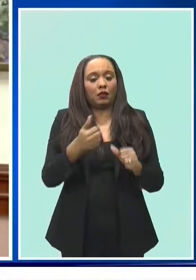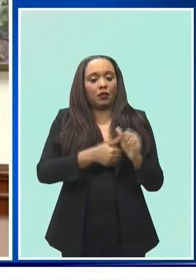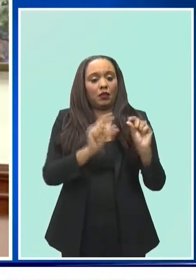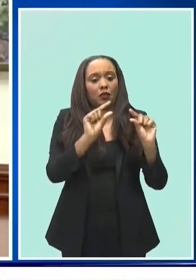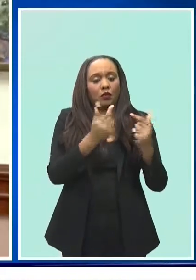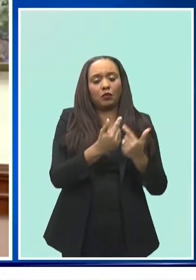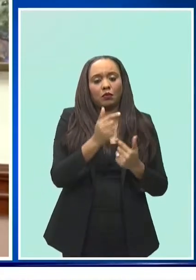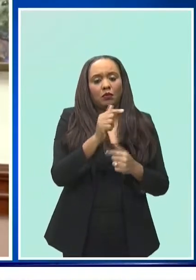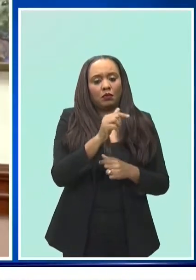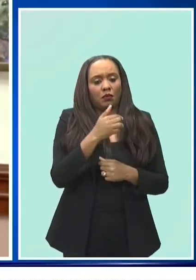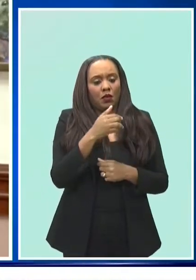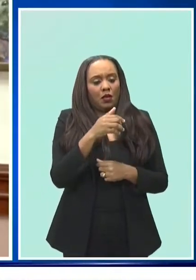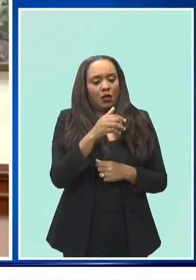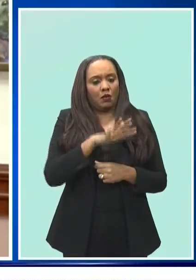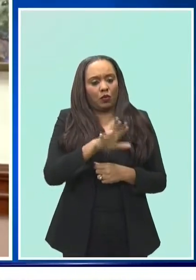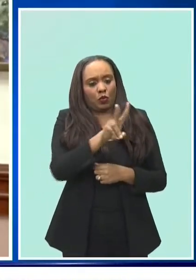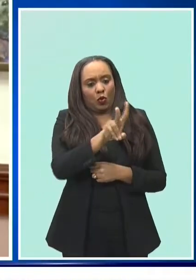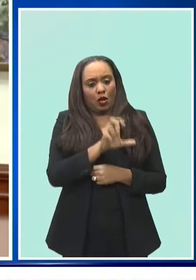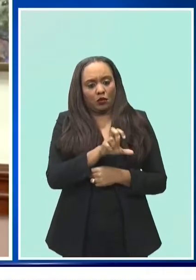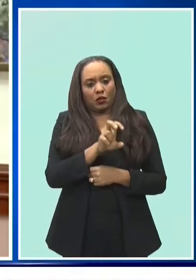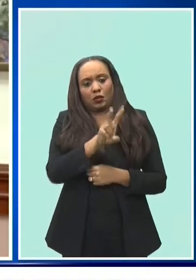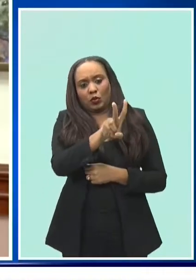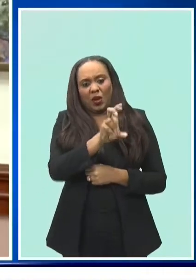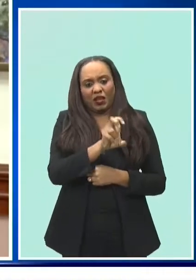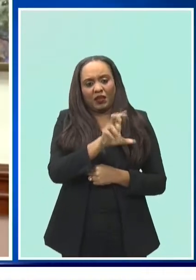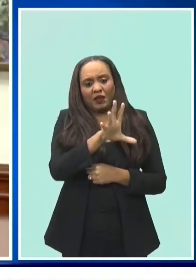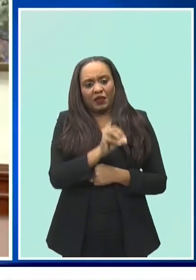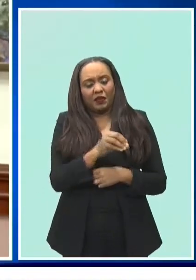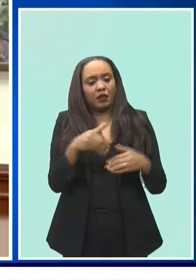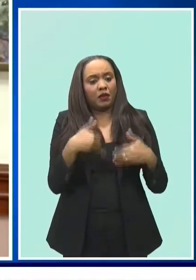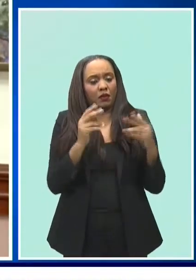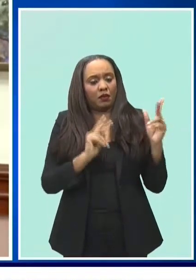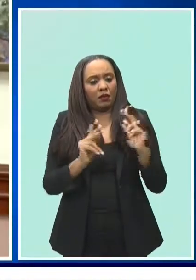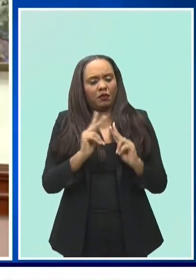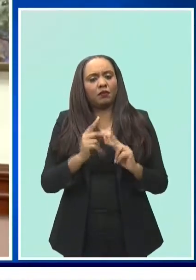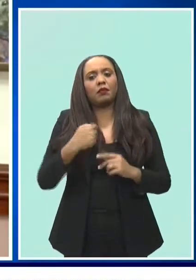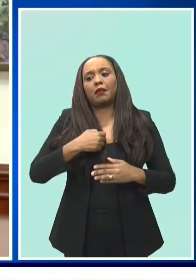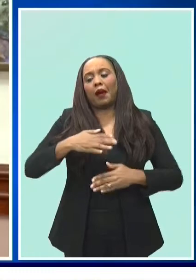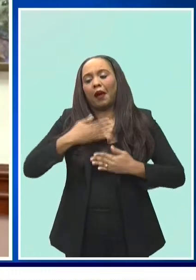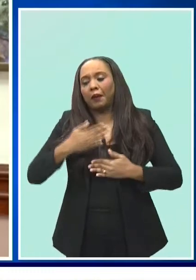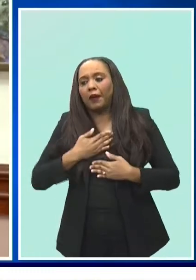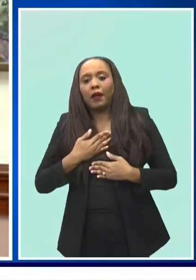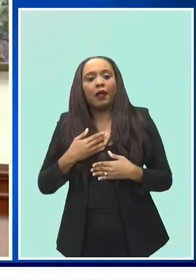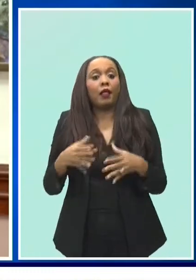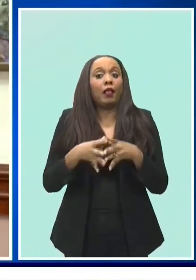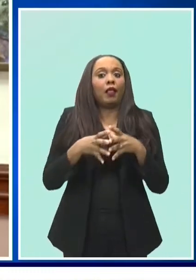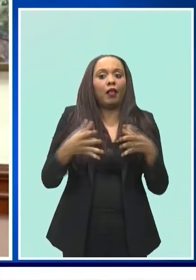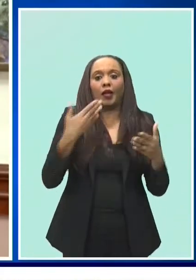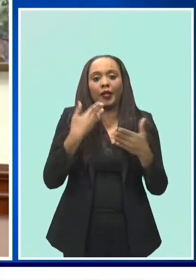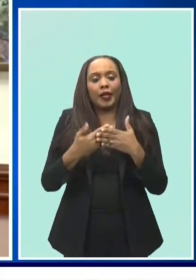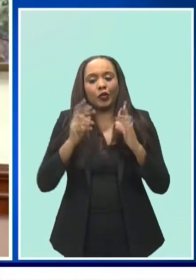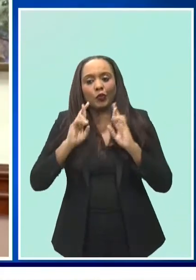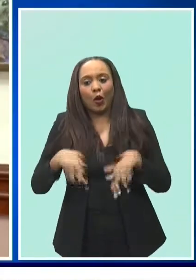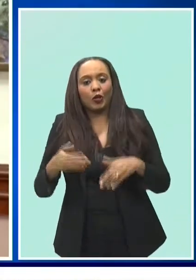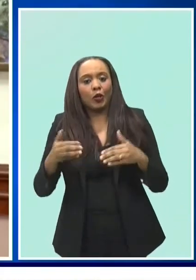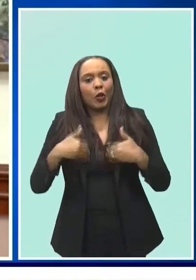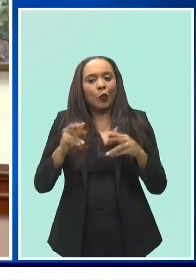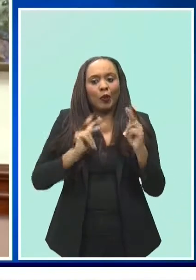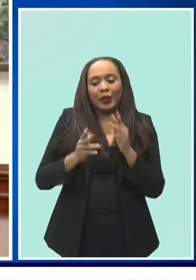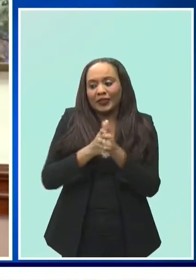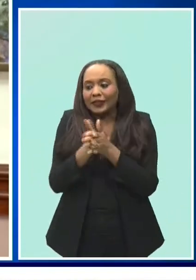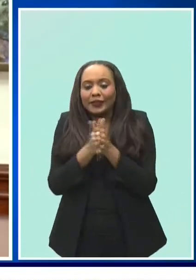young persons. I am happy to say that the response has been phenomenal. We have had